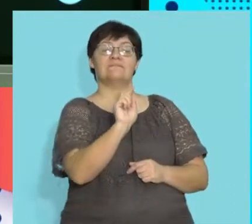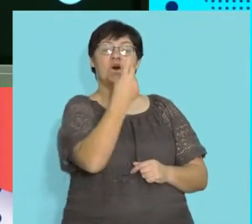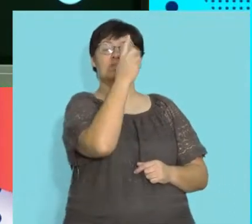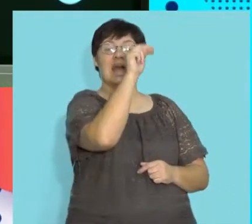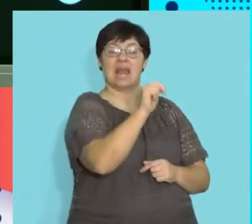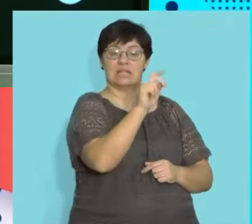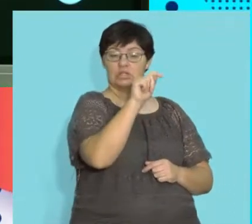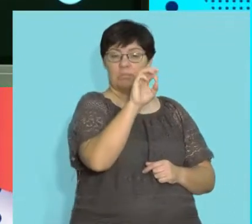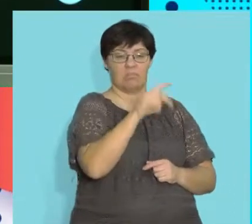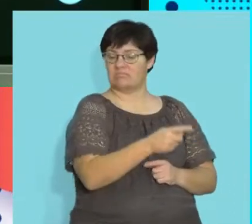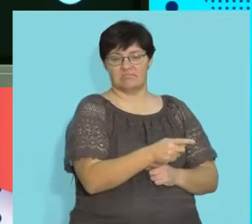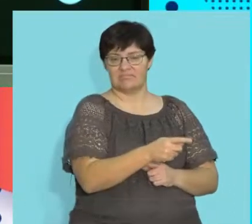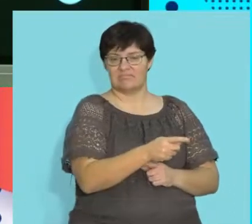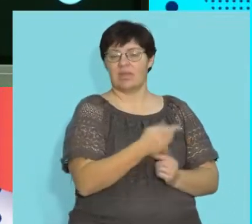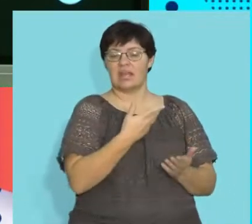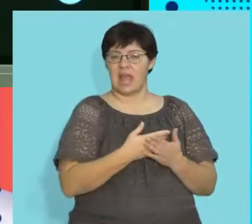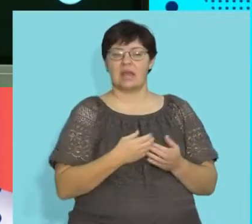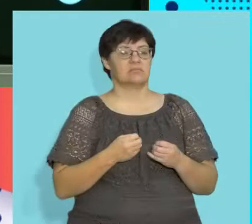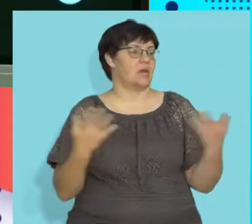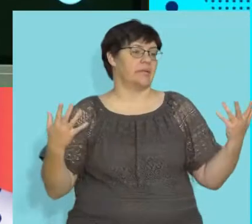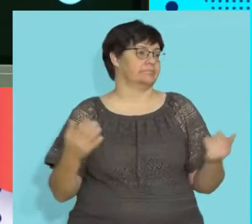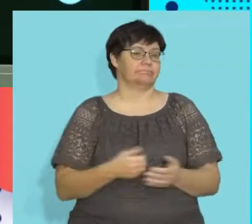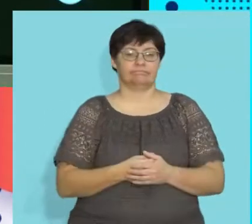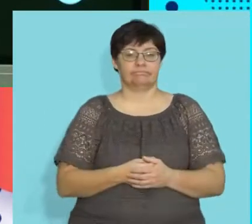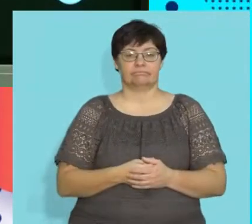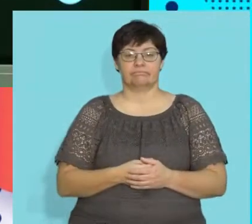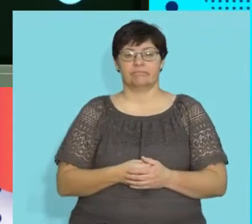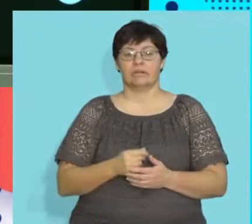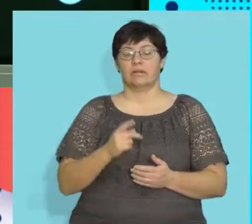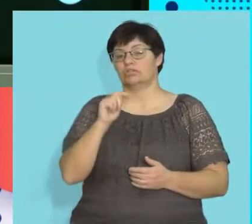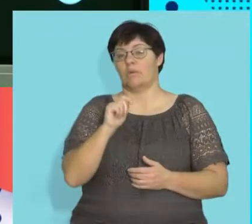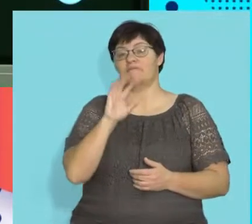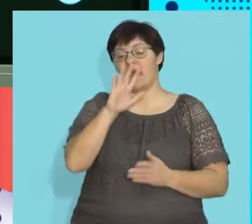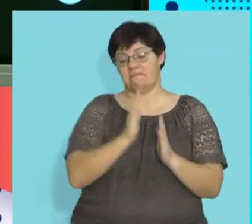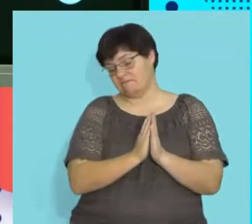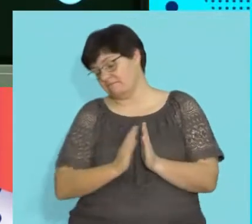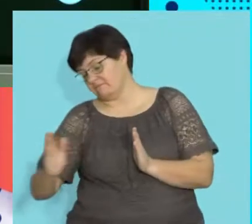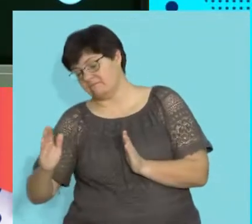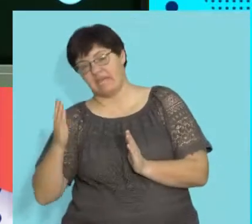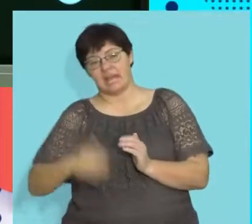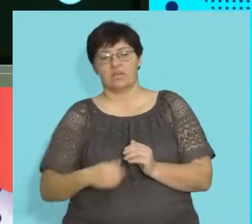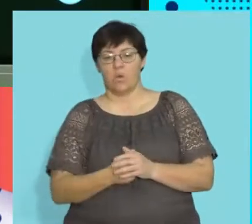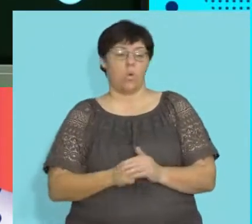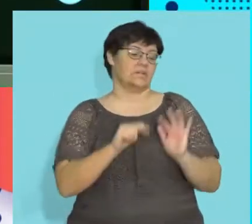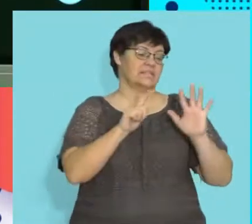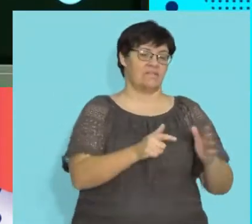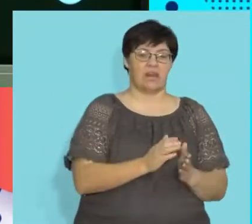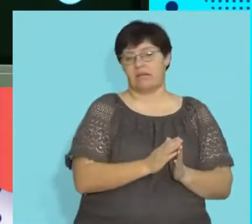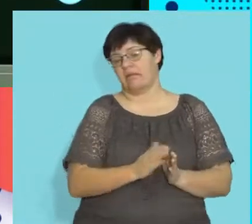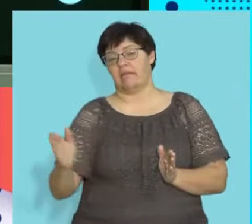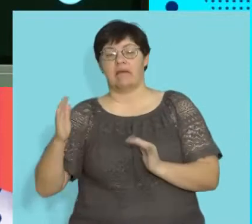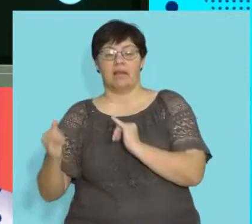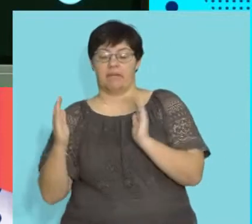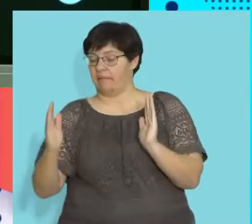the first n terms. I can start my addition from possibly term 5 going up to the end, or term 7